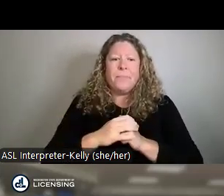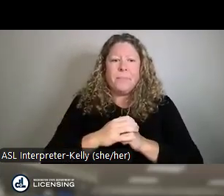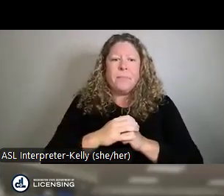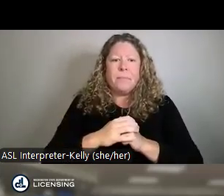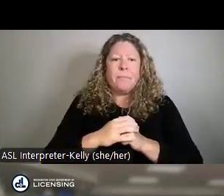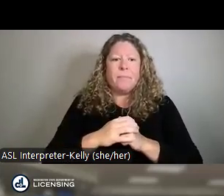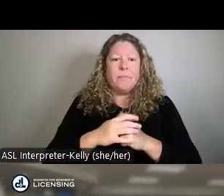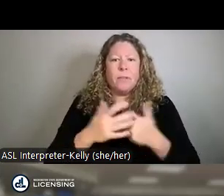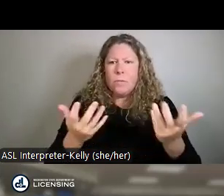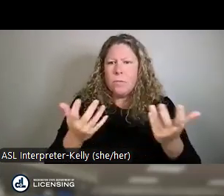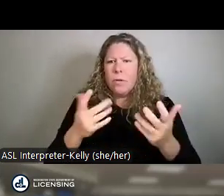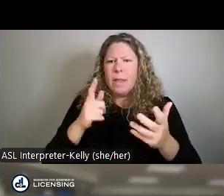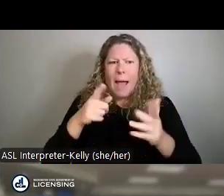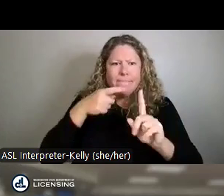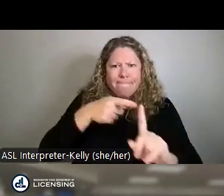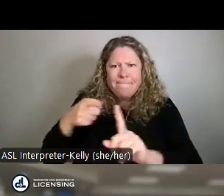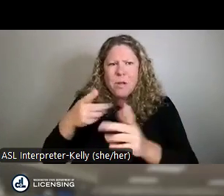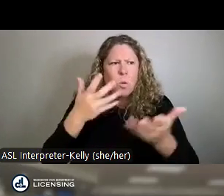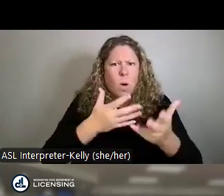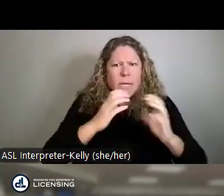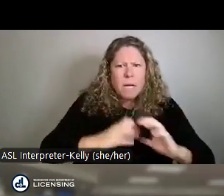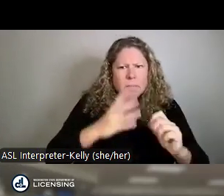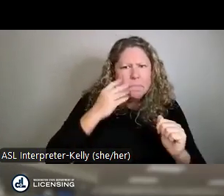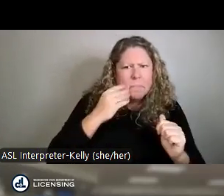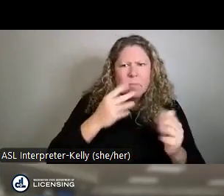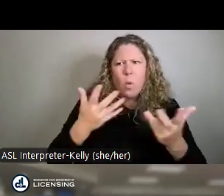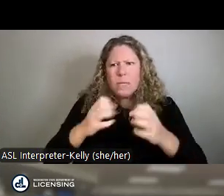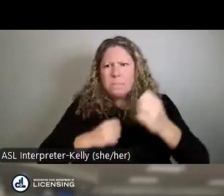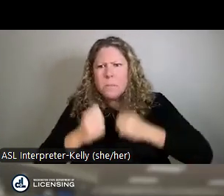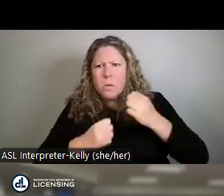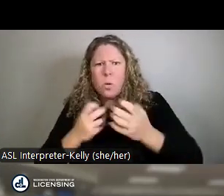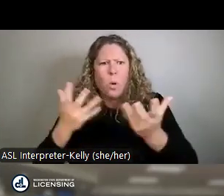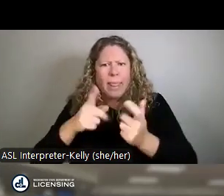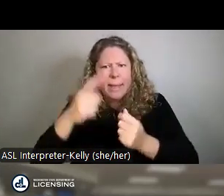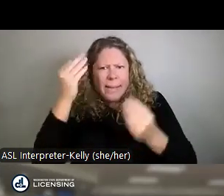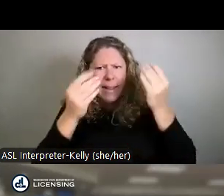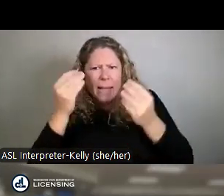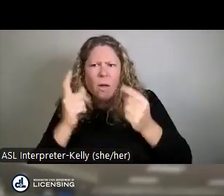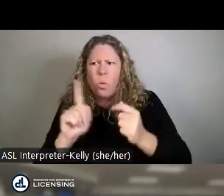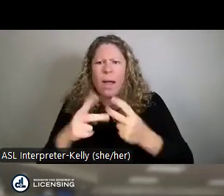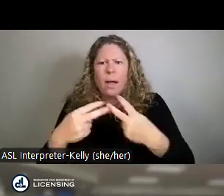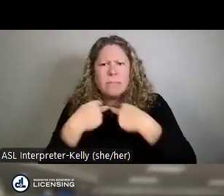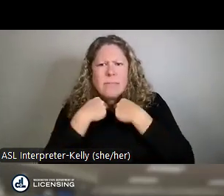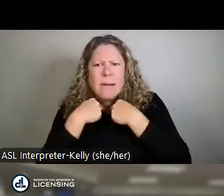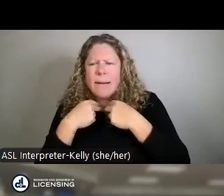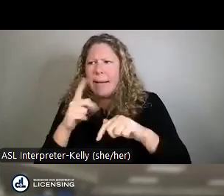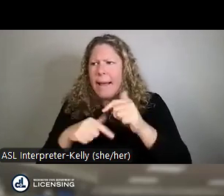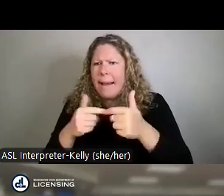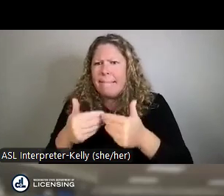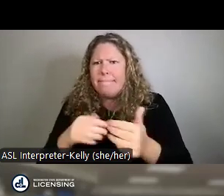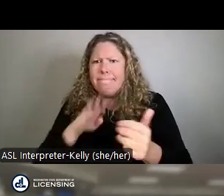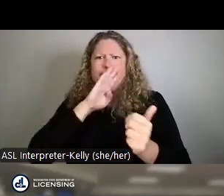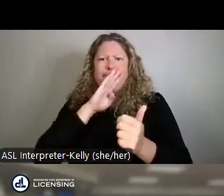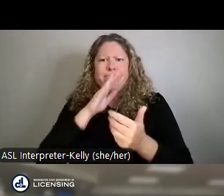is the customer going through? What are their tasks? How are they feeling? What are they thinking? Where are they getting stuck? When we had